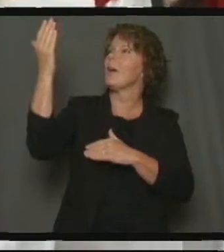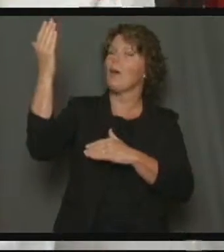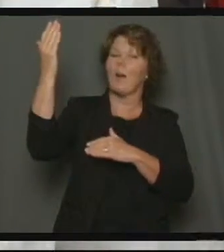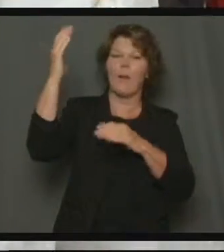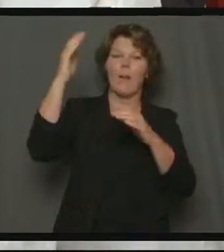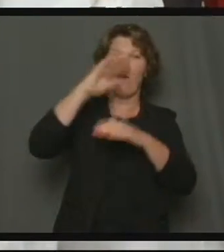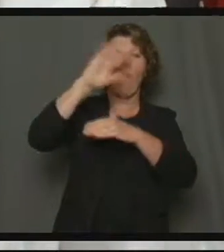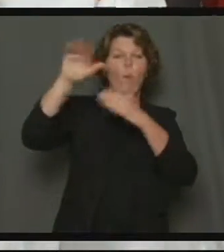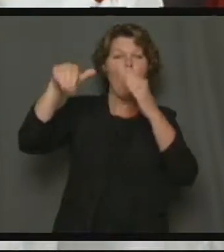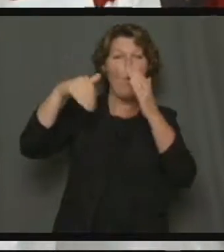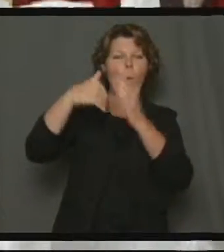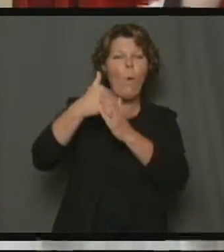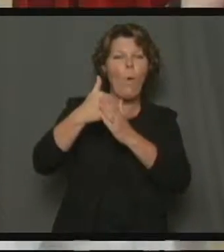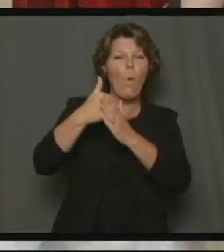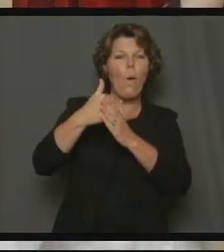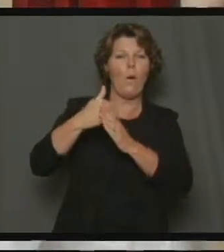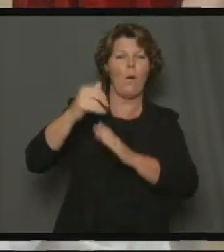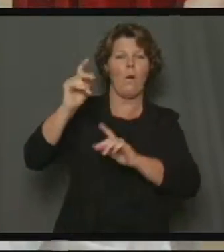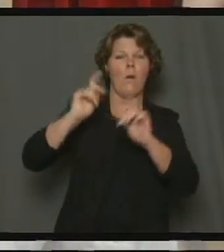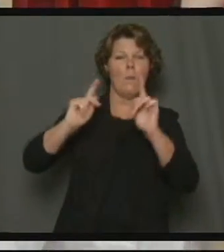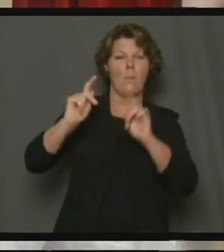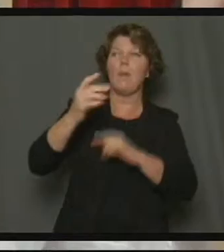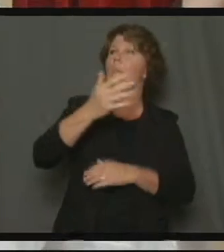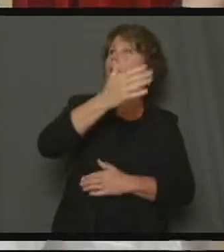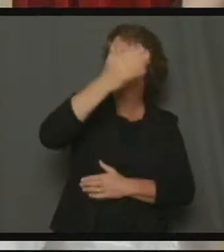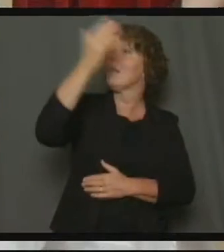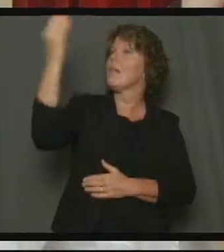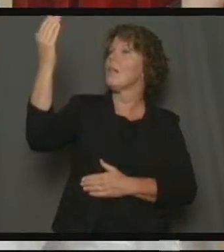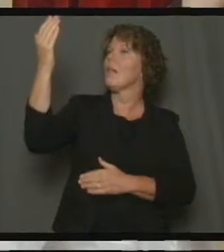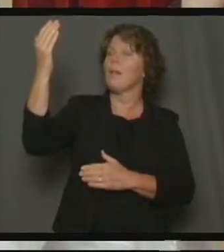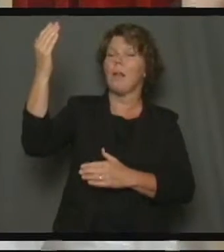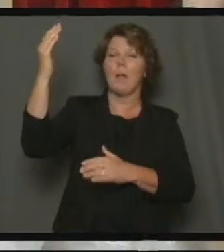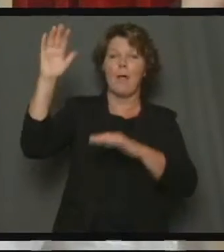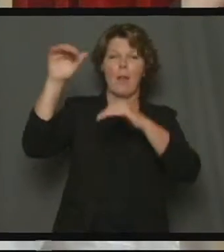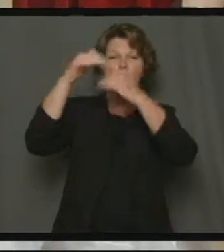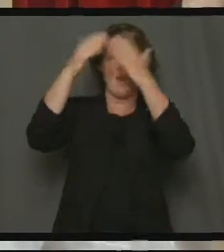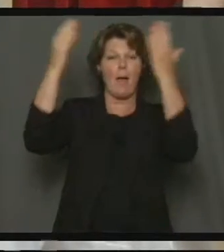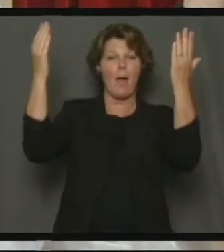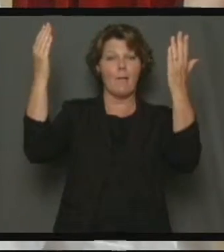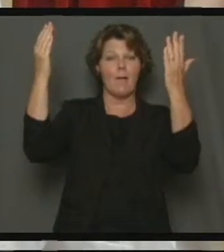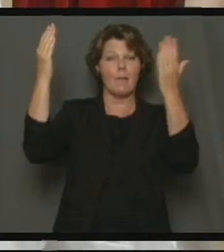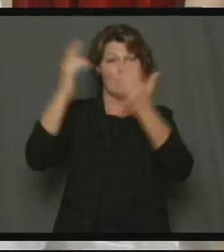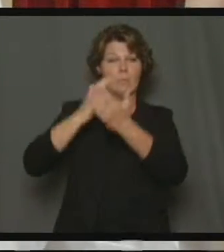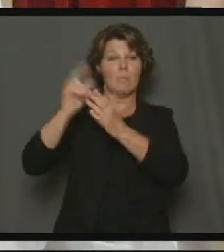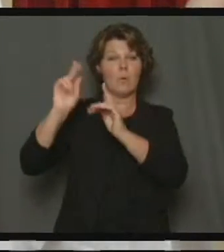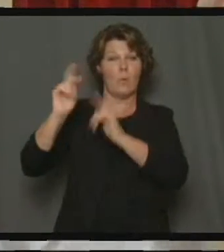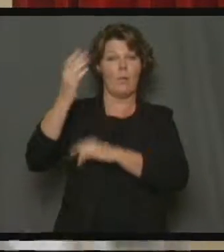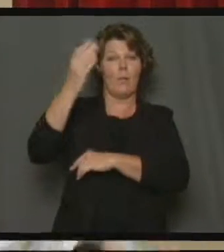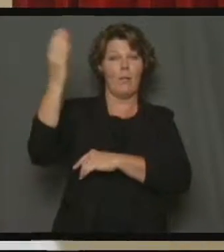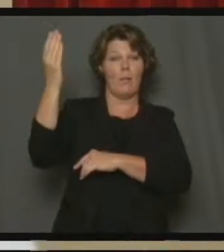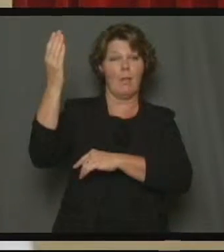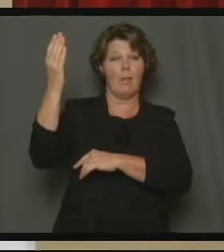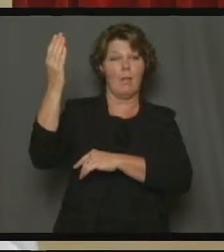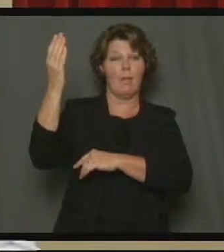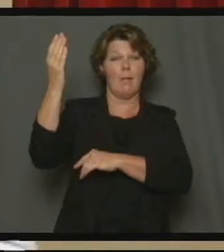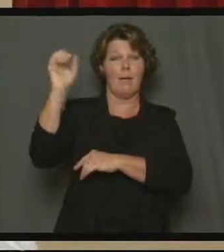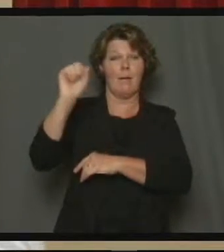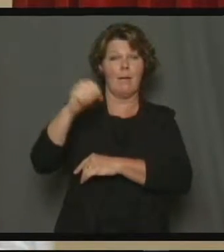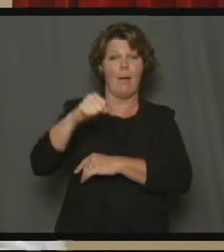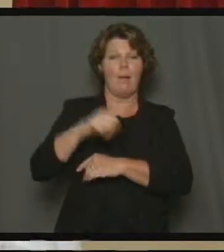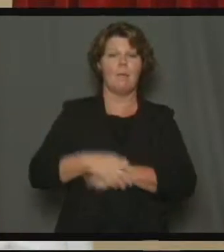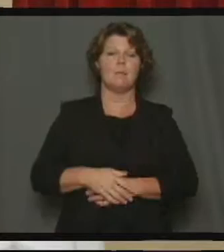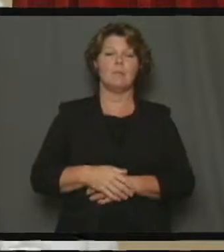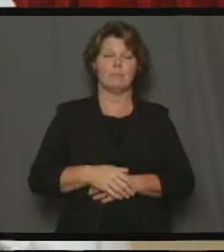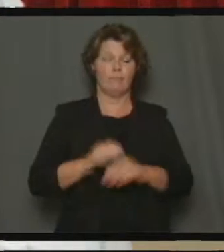and all the company of heaven, including the saints. And so each